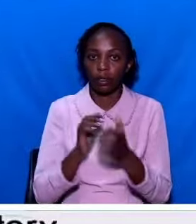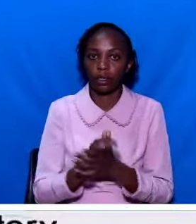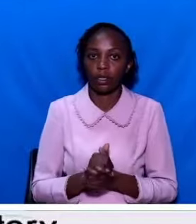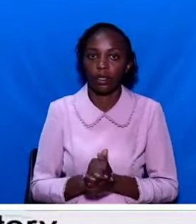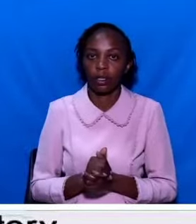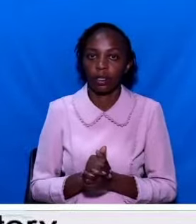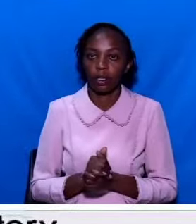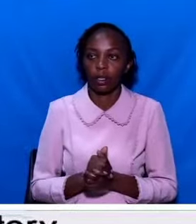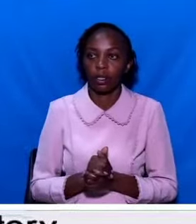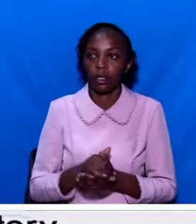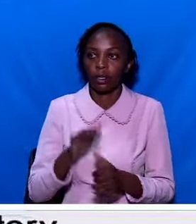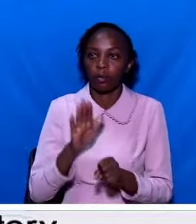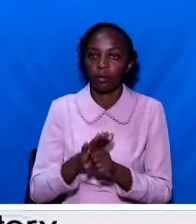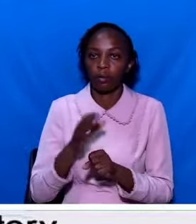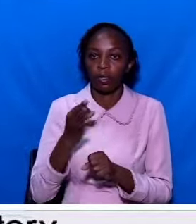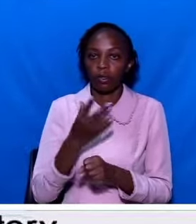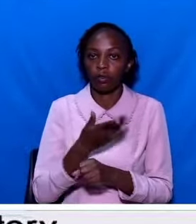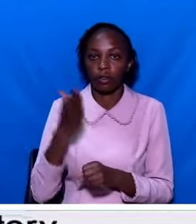Most of you don't know this.